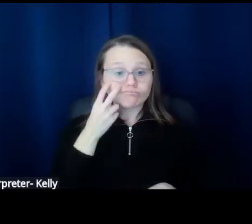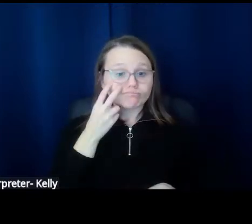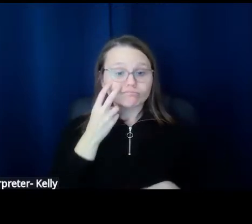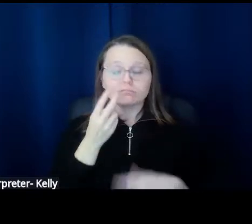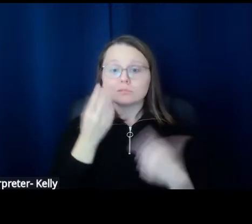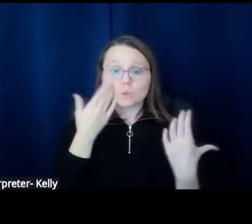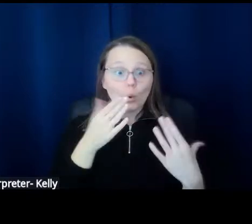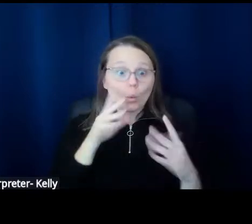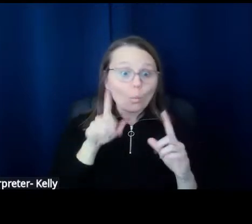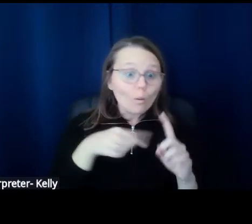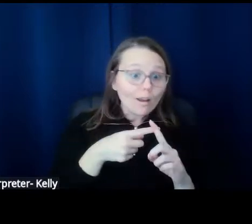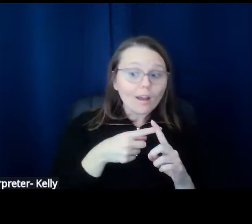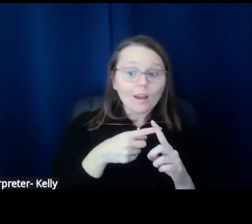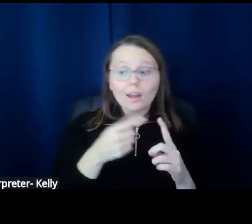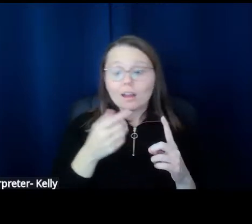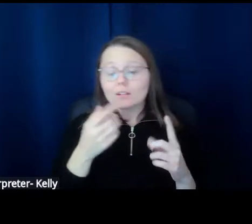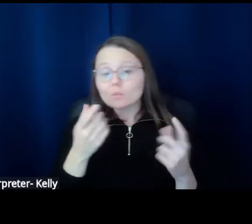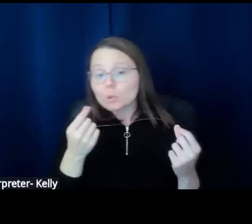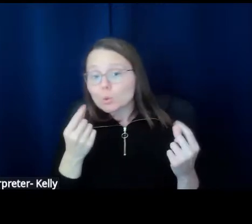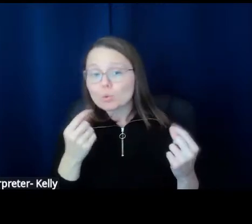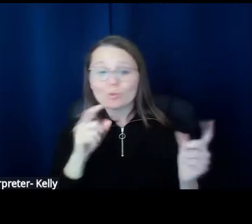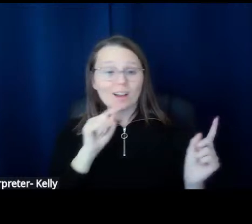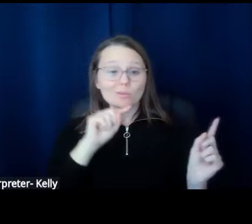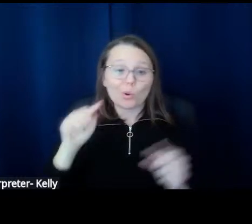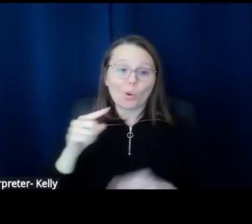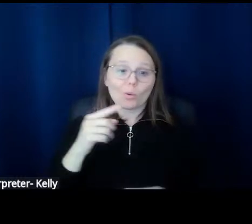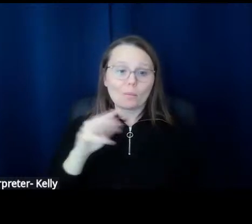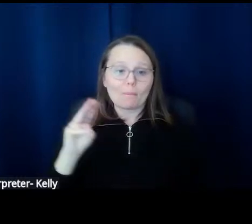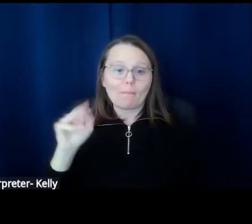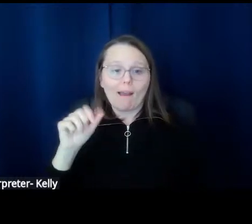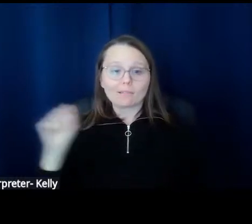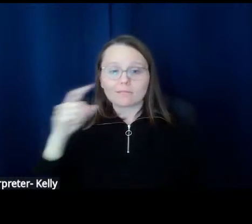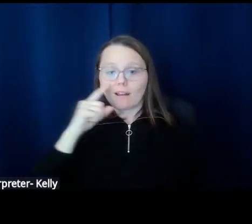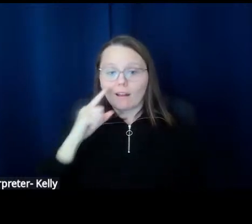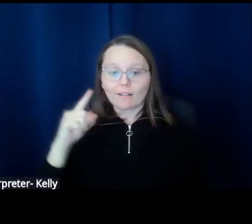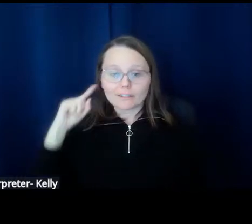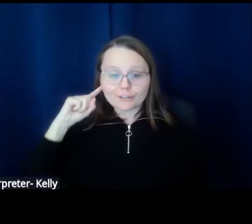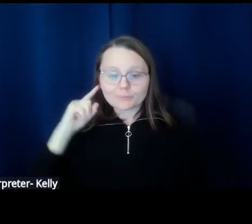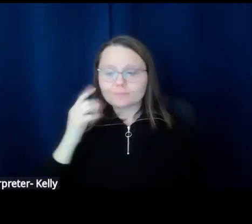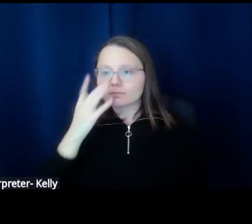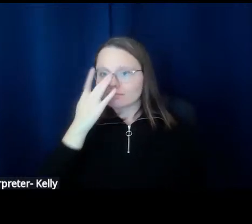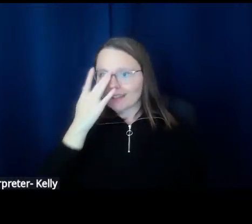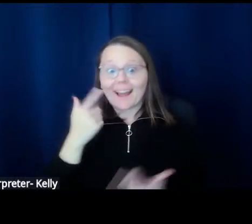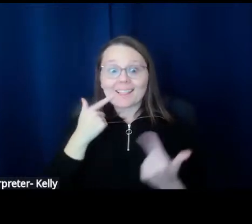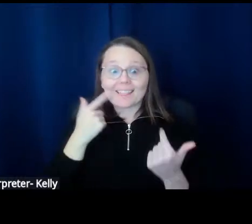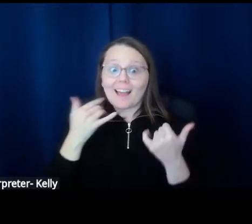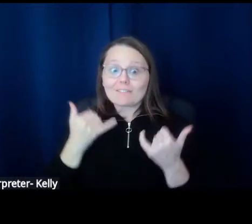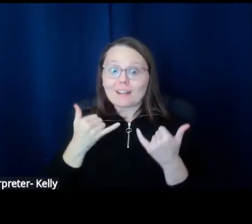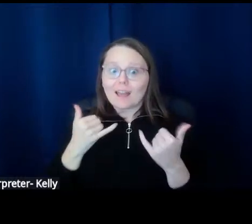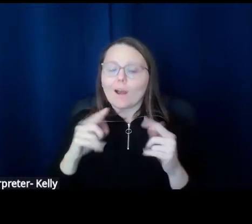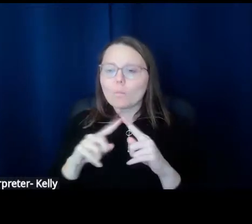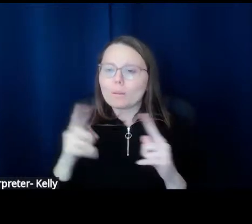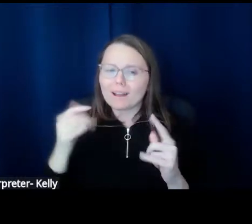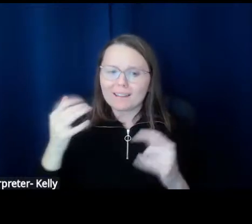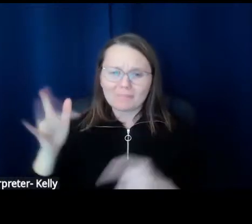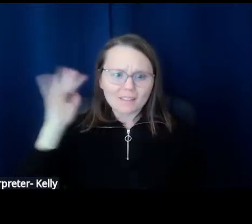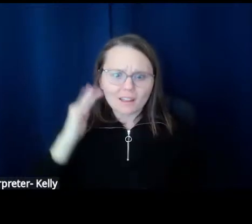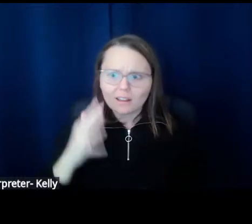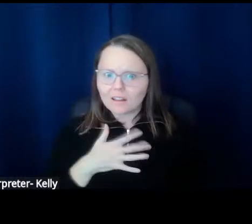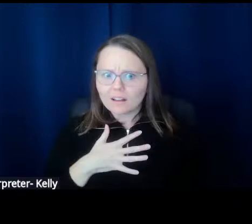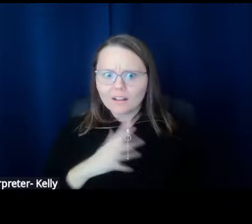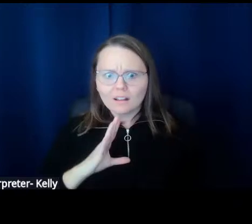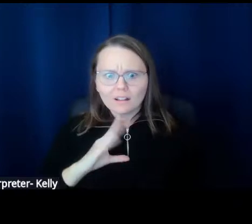know really much about this. You need to go to Mass Eye and Ear. So I laugh now, but at the time I was not laughing. I was